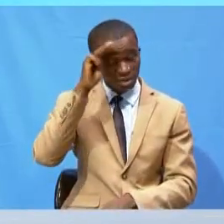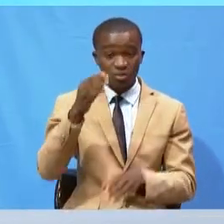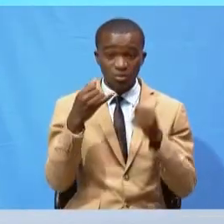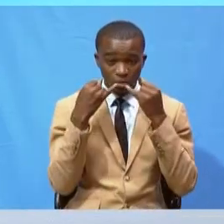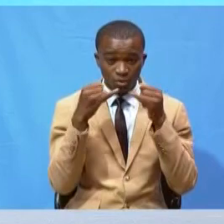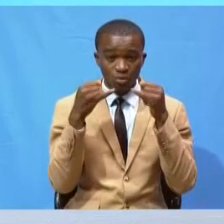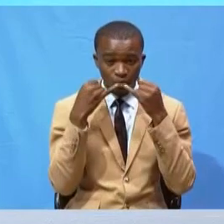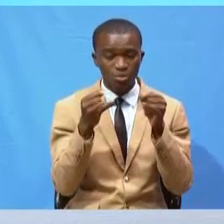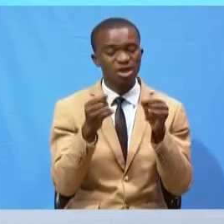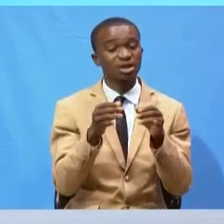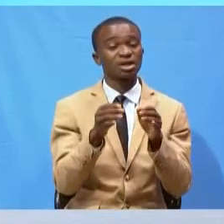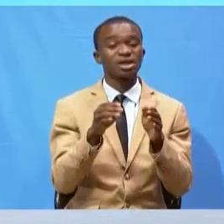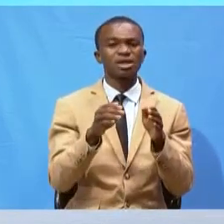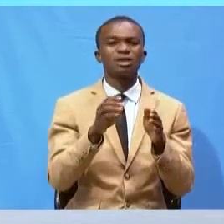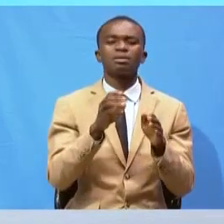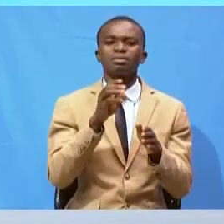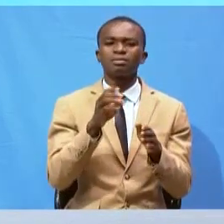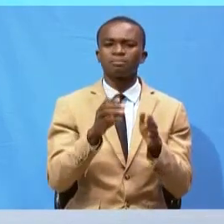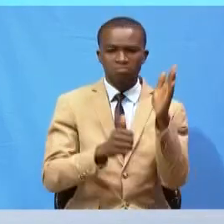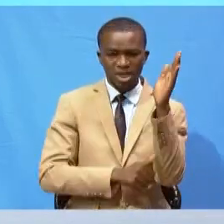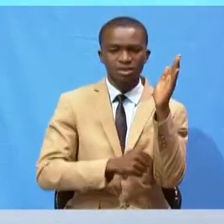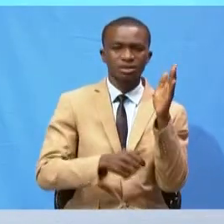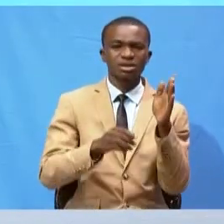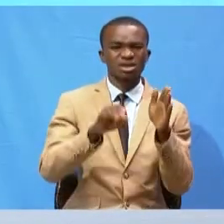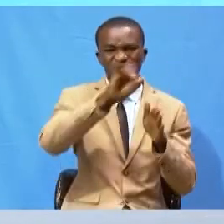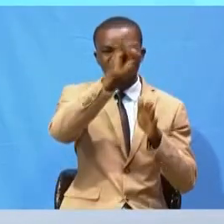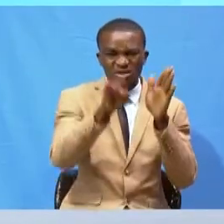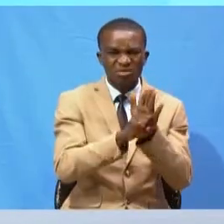grain to be imported must conform to the Zambian